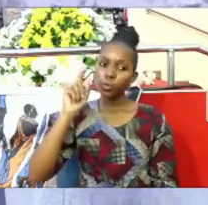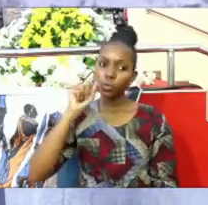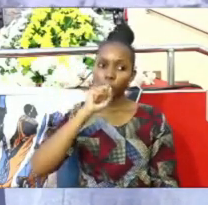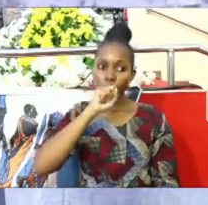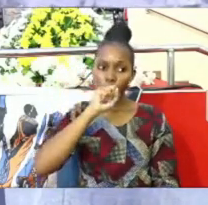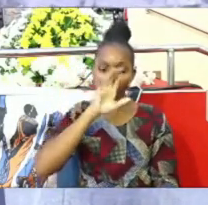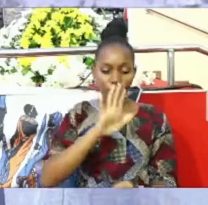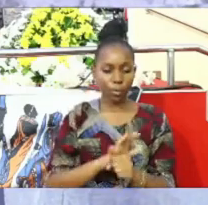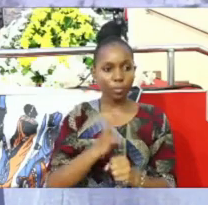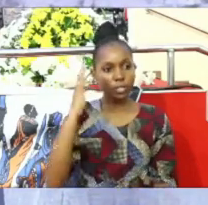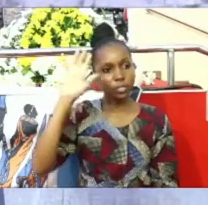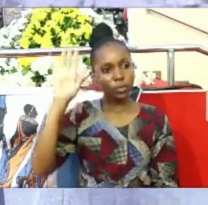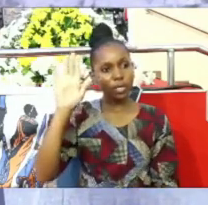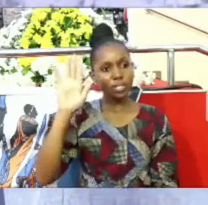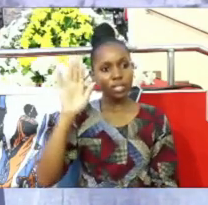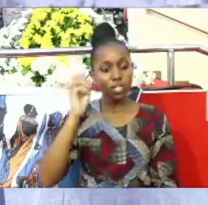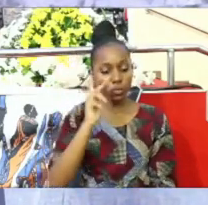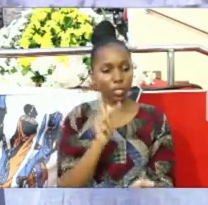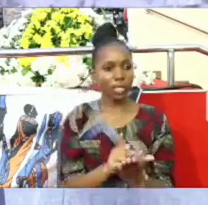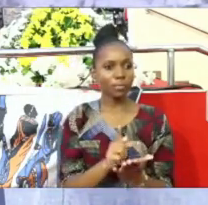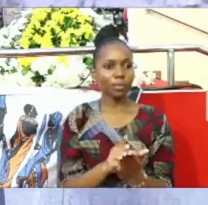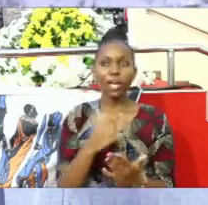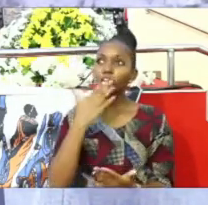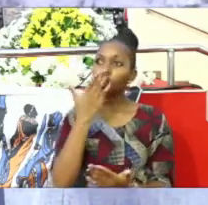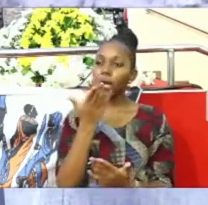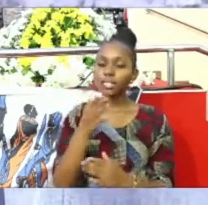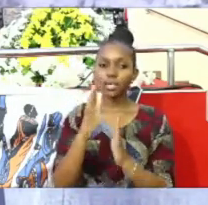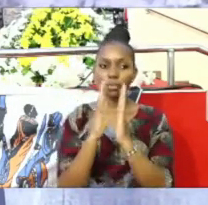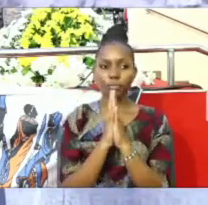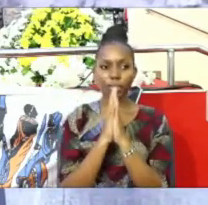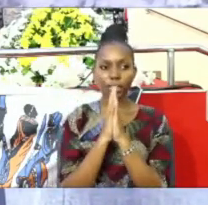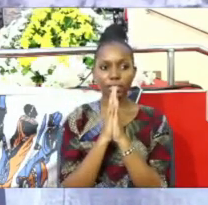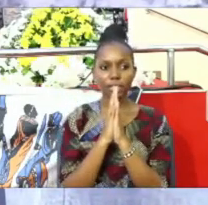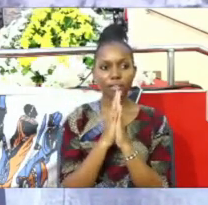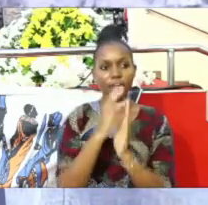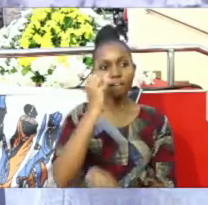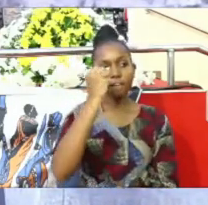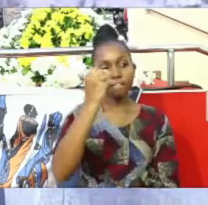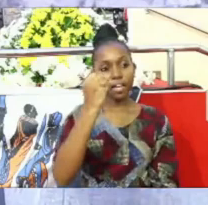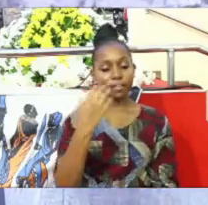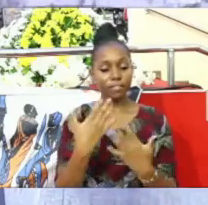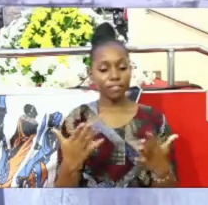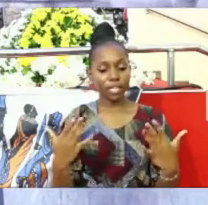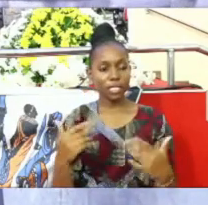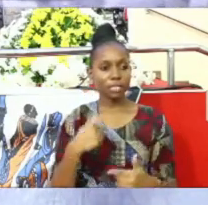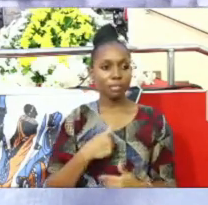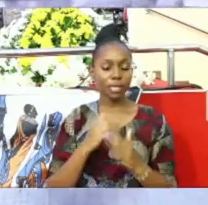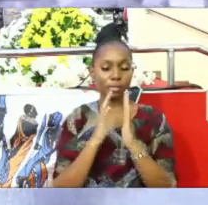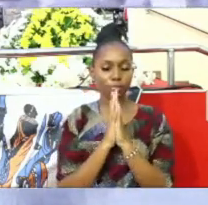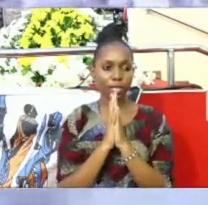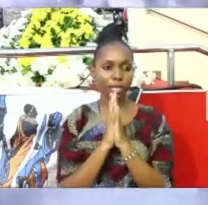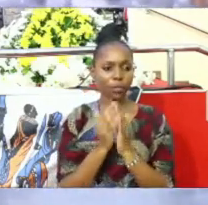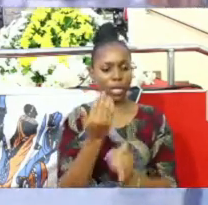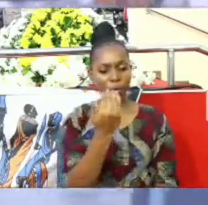You are God who answers prayer. Wewe wajibu maombi. Five things I prayed when I was young. Mambo matano naliomba nikiwa